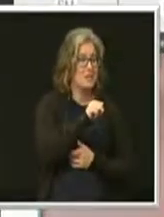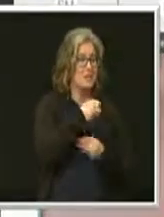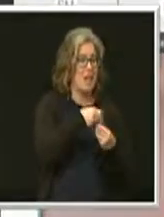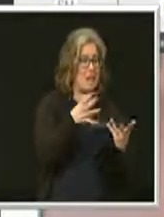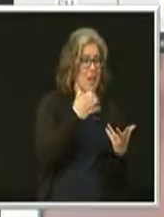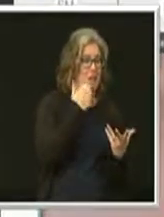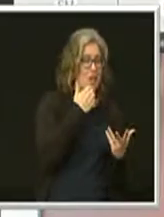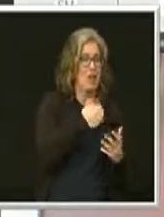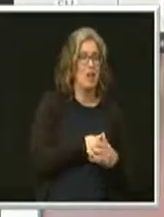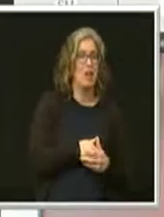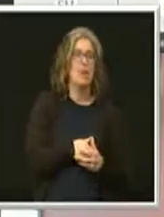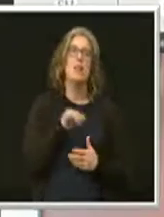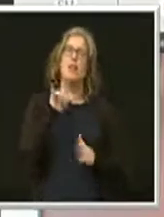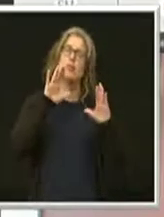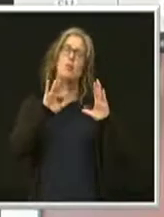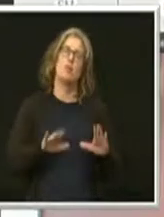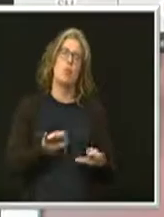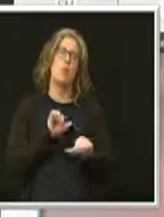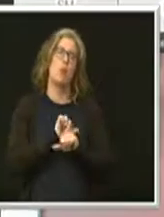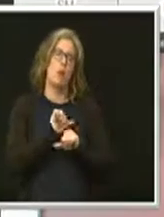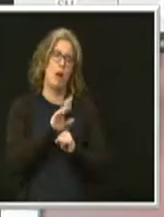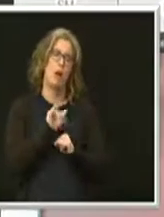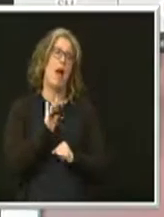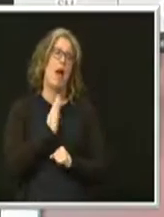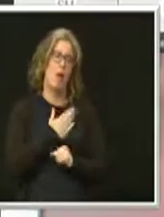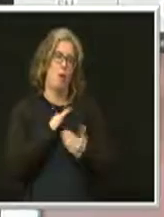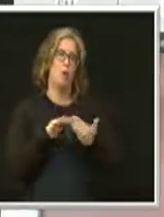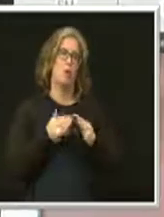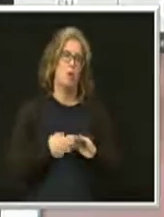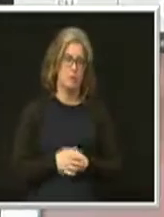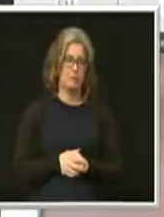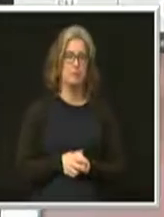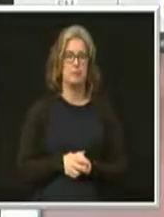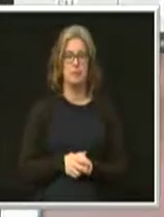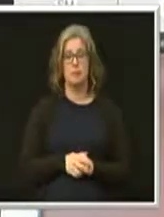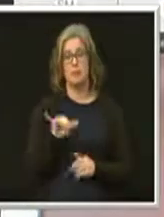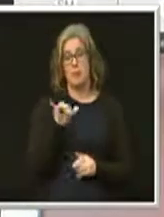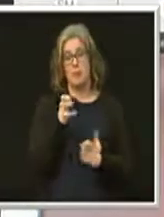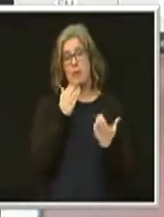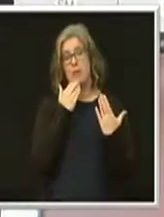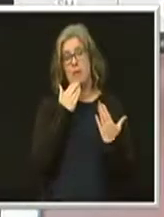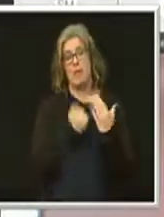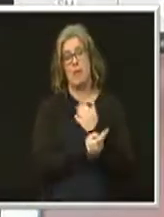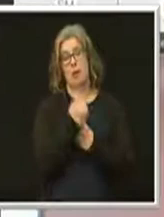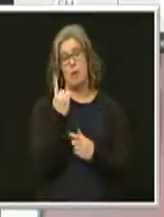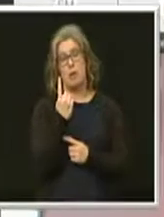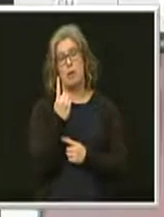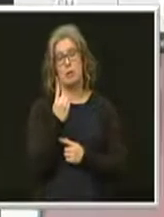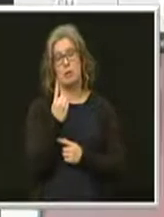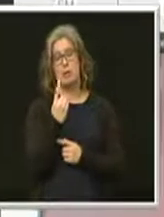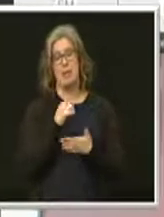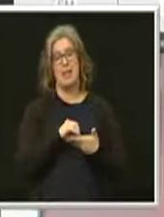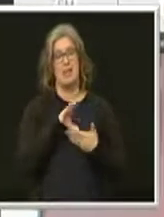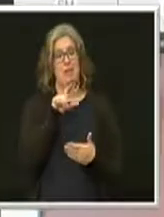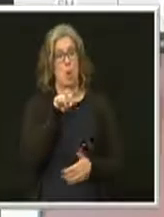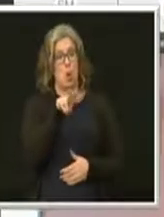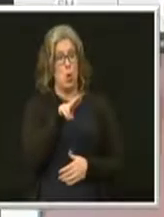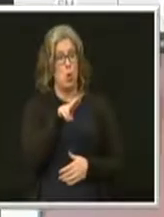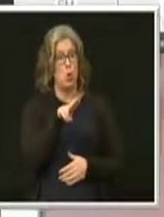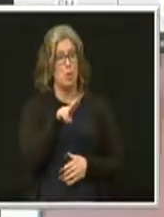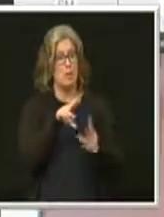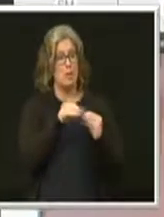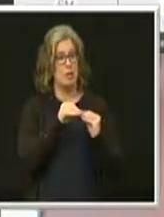every day, that's great work by our community. I also want to thank everybody with the Lift Up Lou